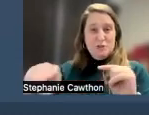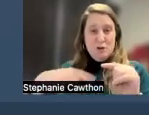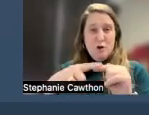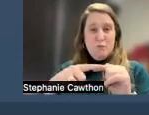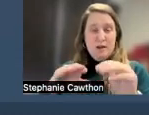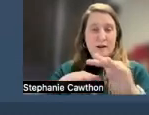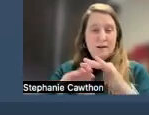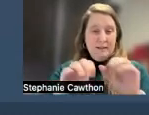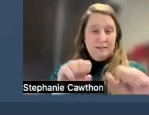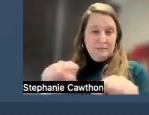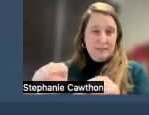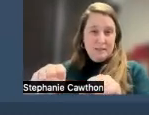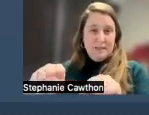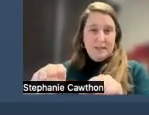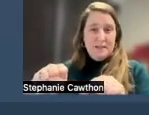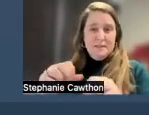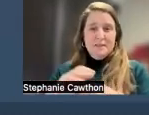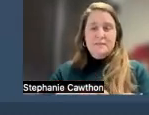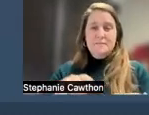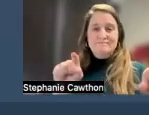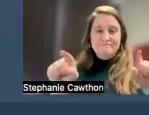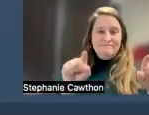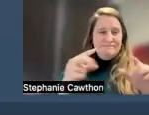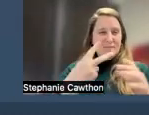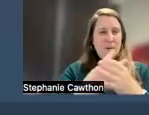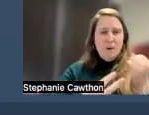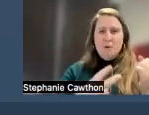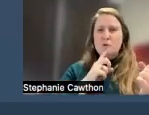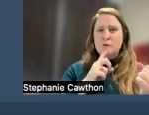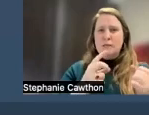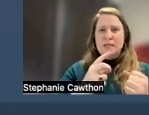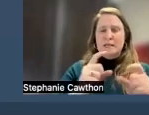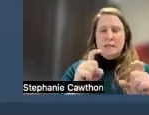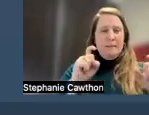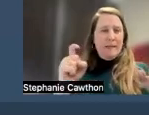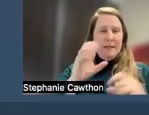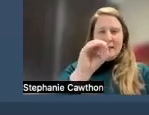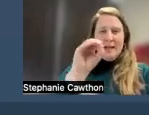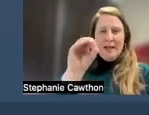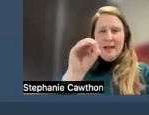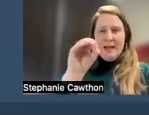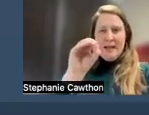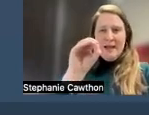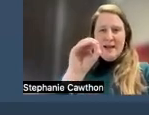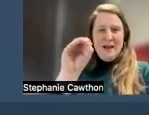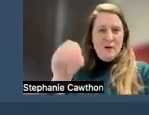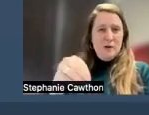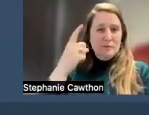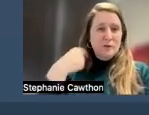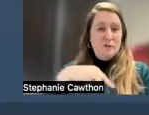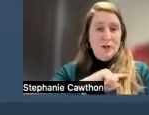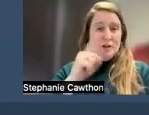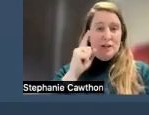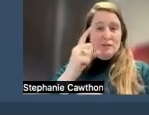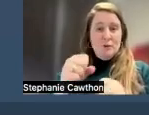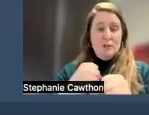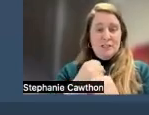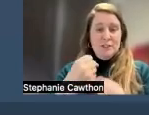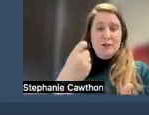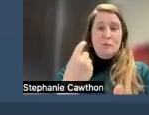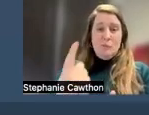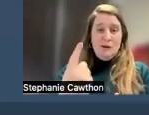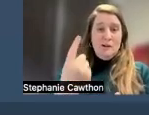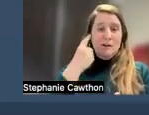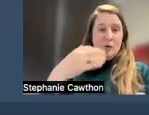itself that we developed around accessibility. So those two PDFs are both available, and they have pretty